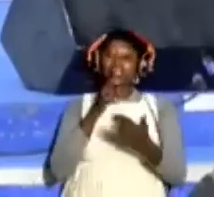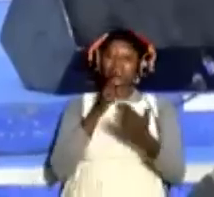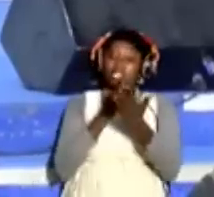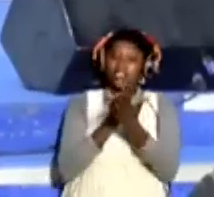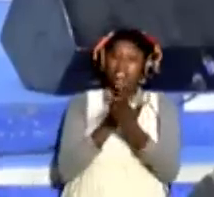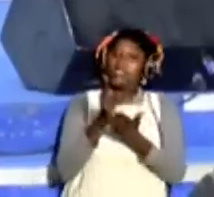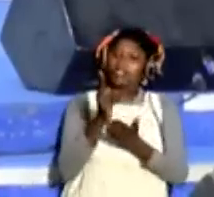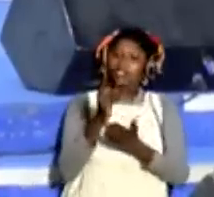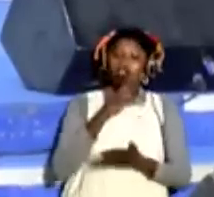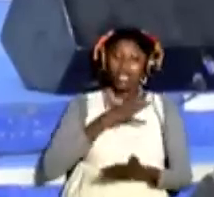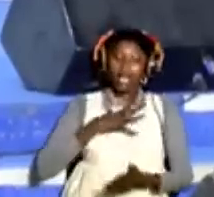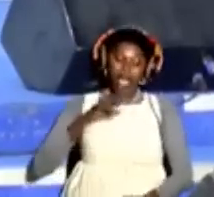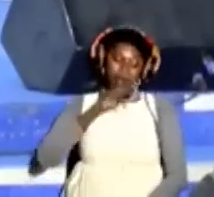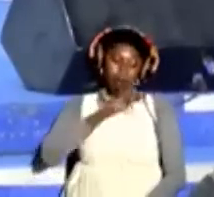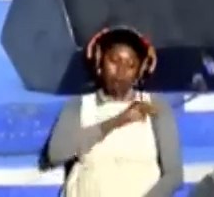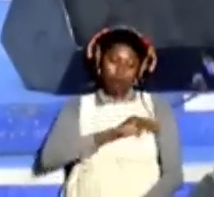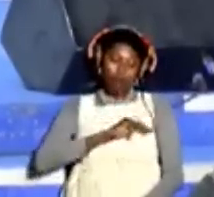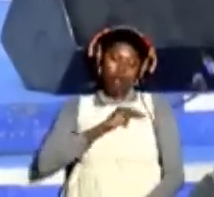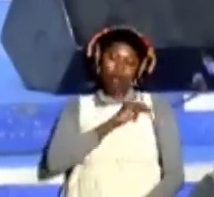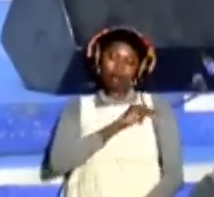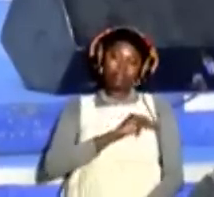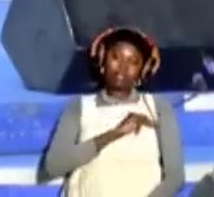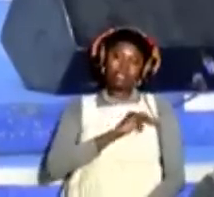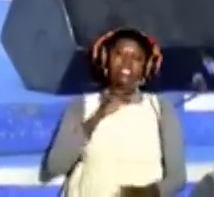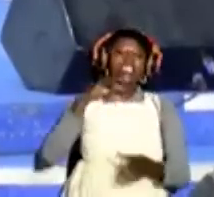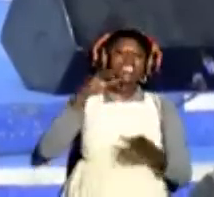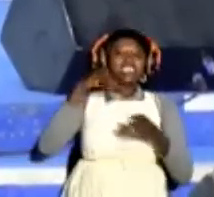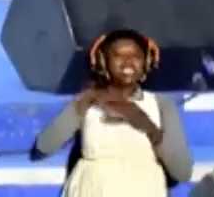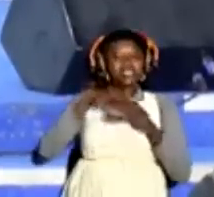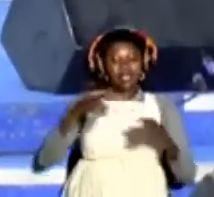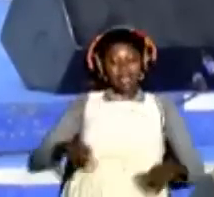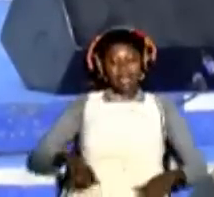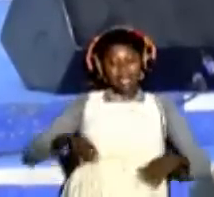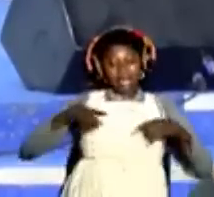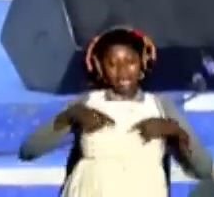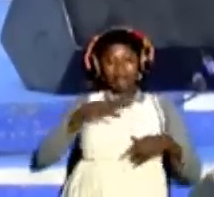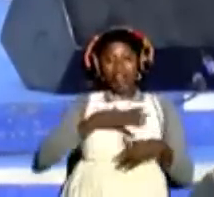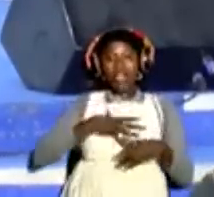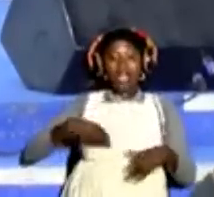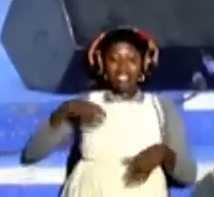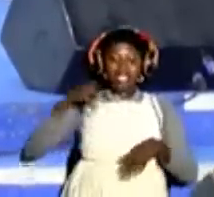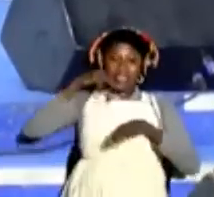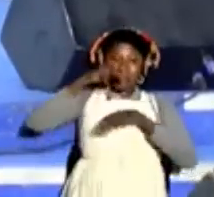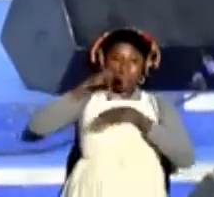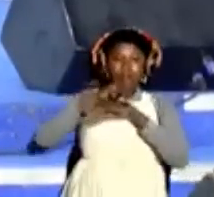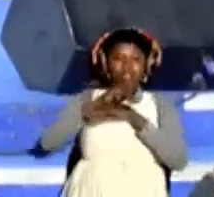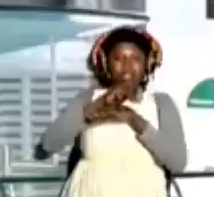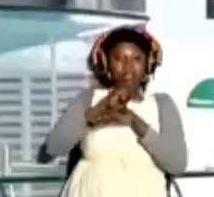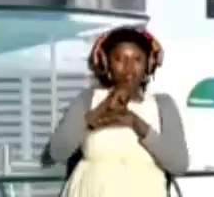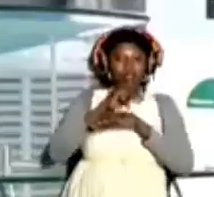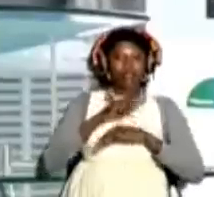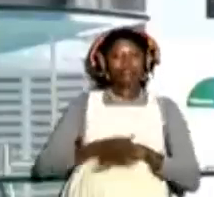Integrity and morality in life and in ministry.